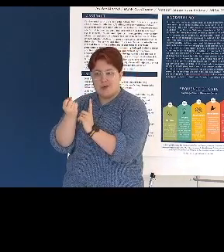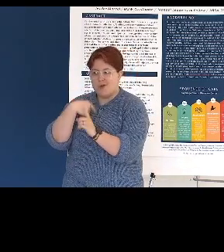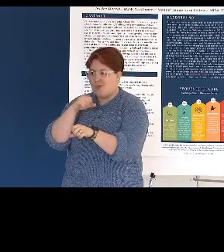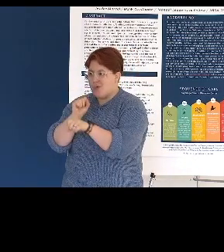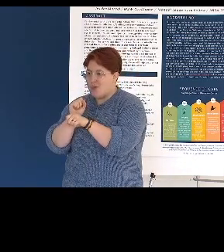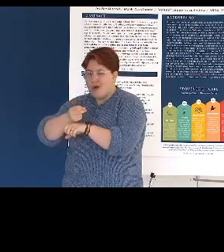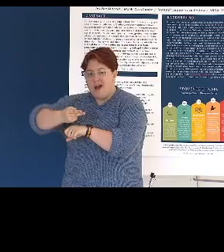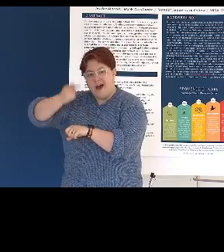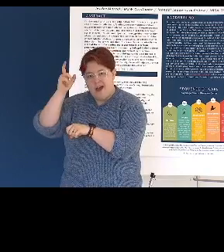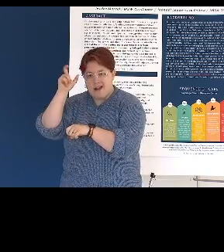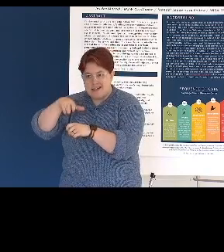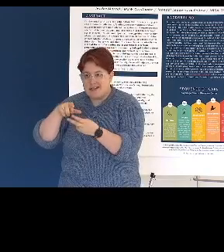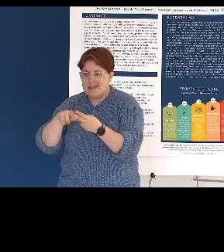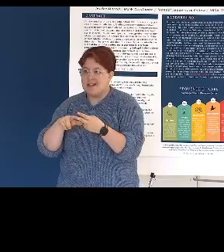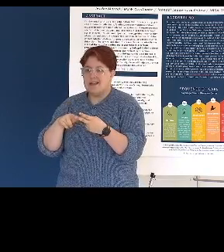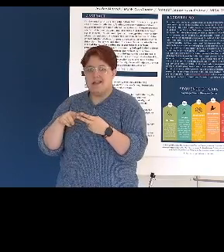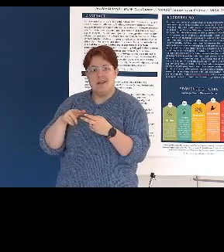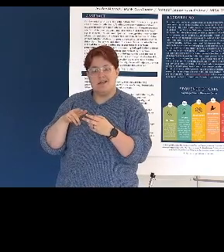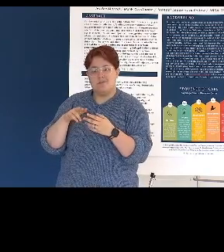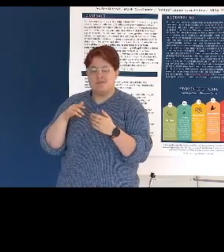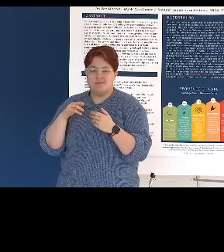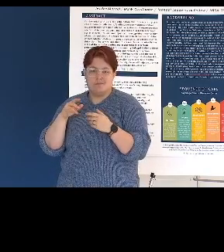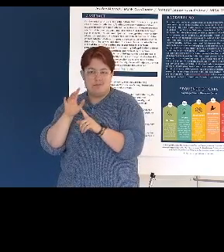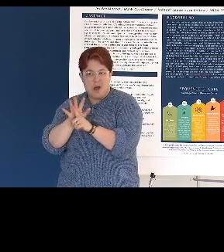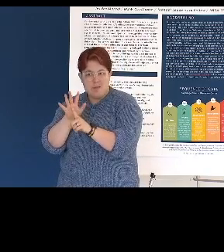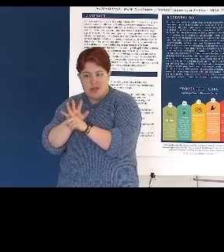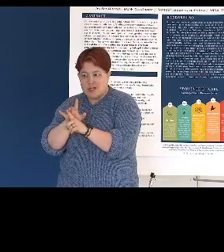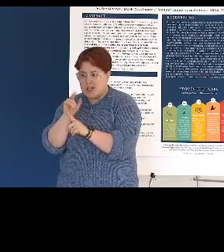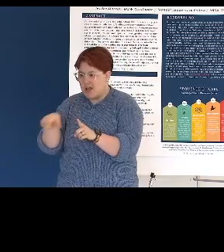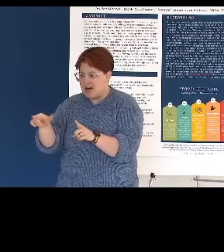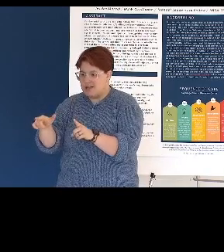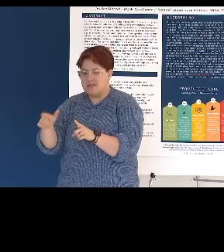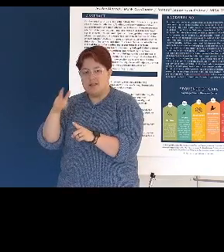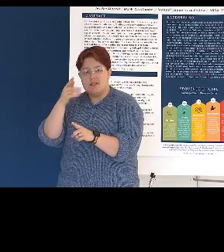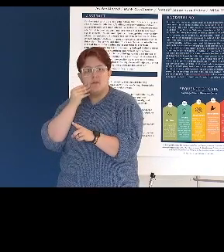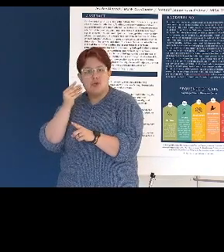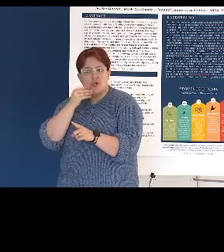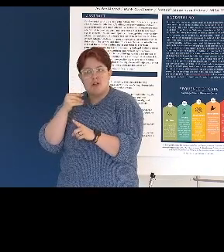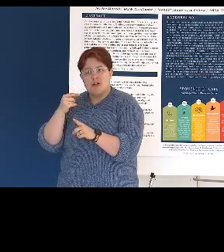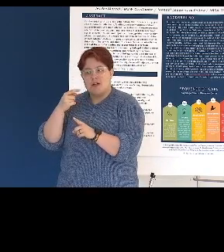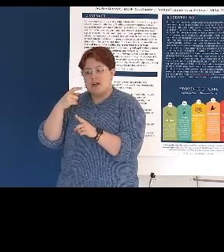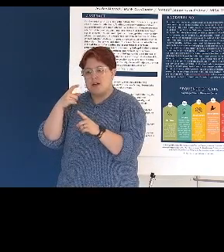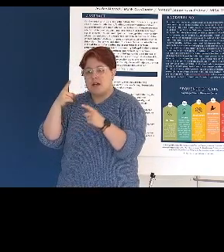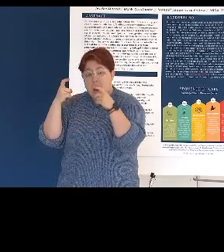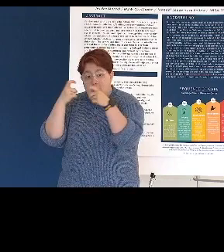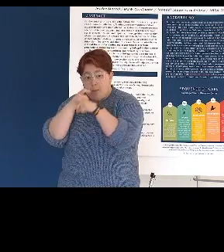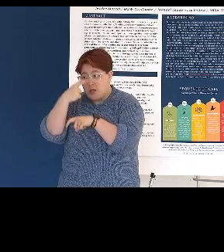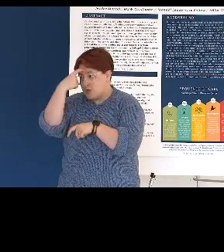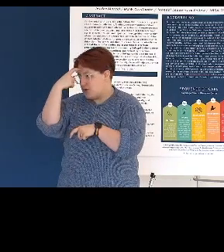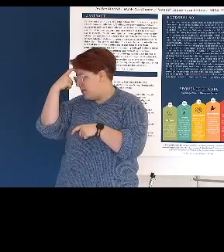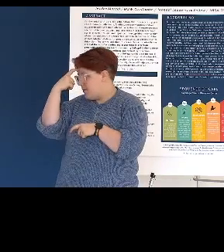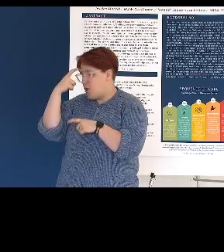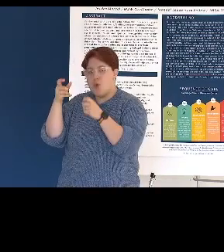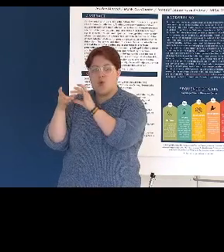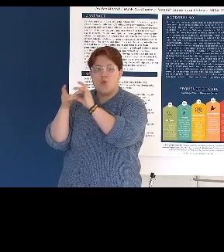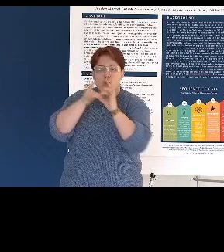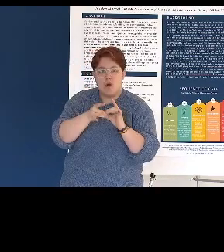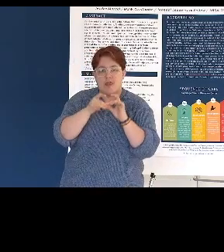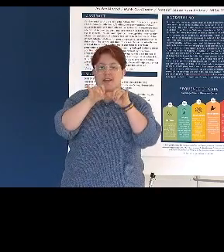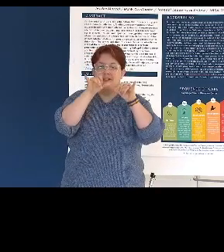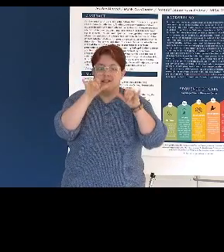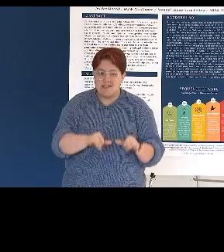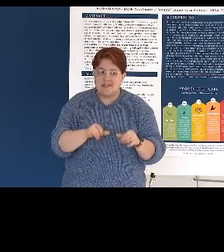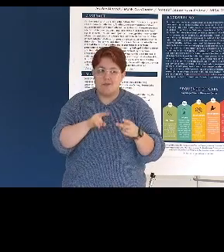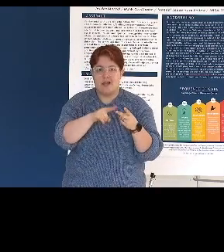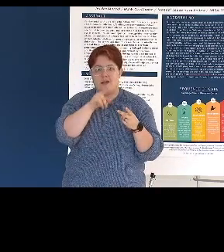most vulnerable populations who have experienced complex trauma at the hands of the systems and individuals meant to care for